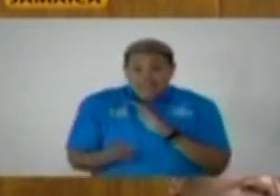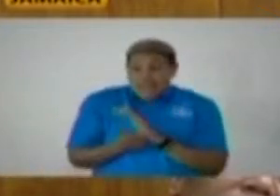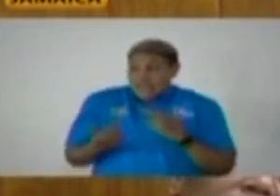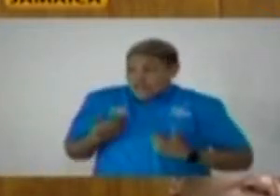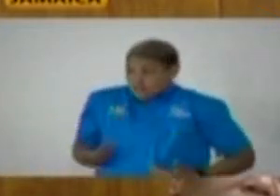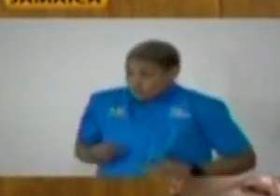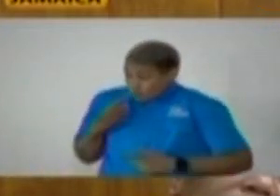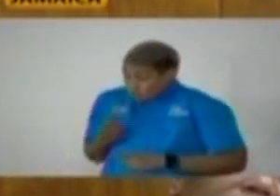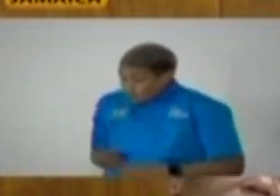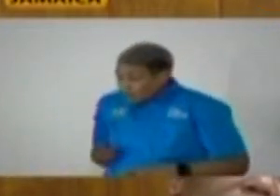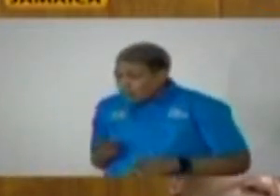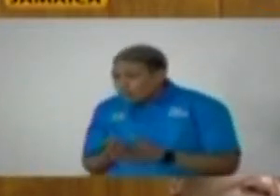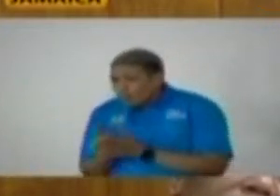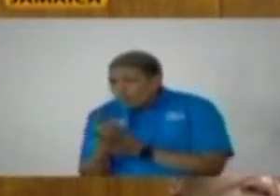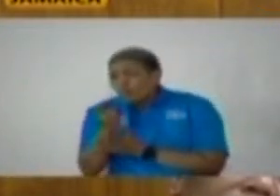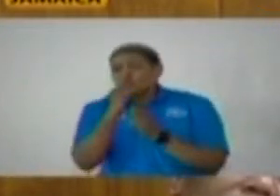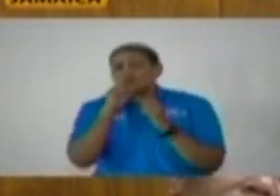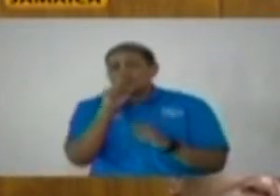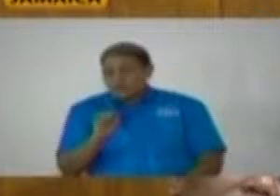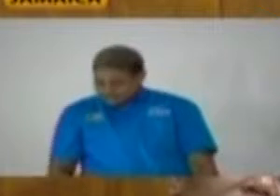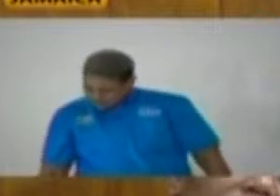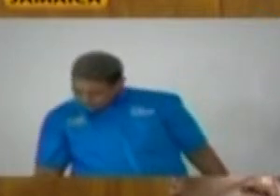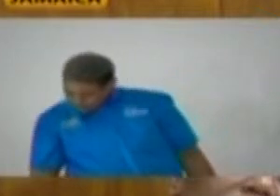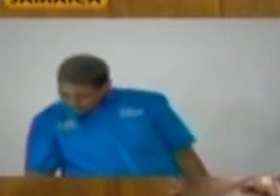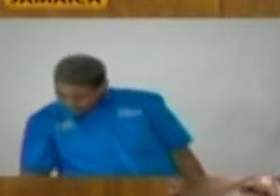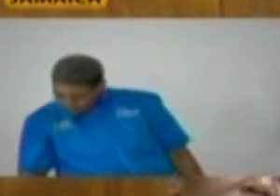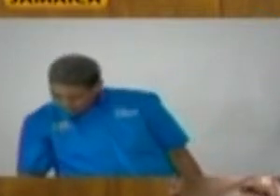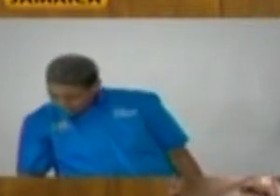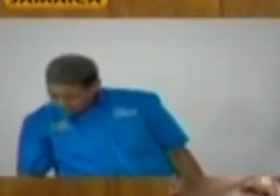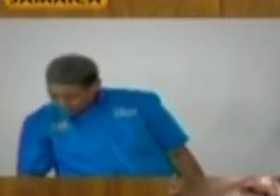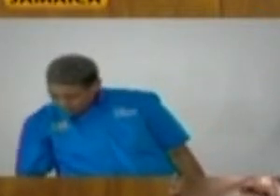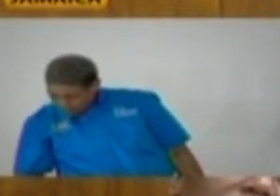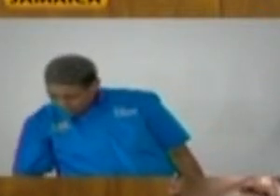human smuggling corridor to the U.S.